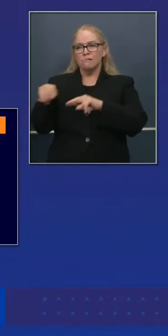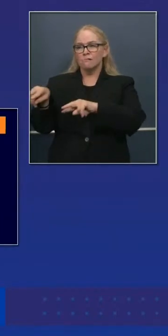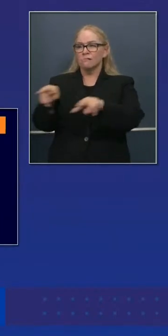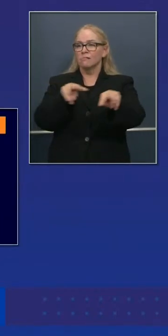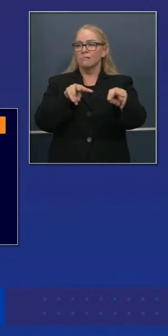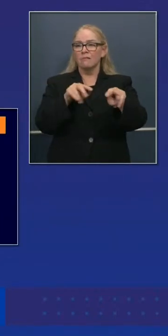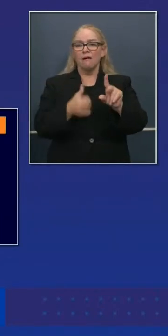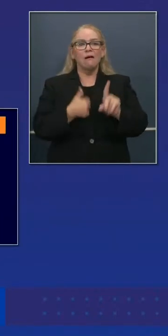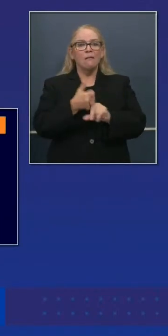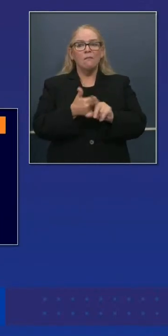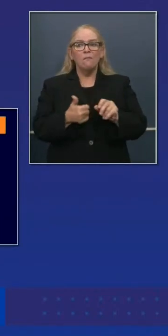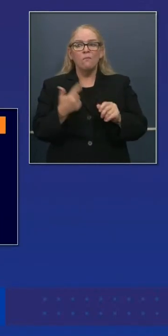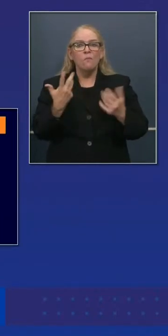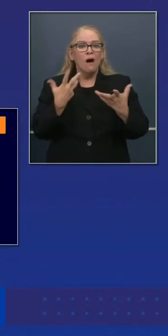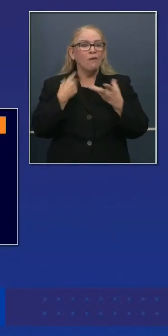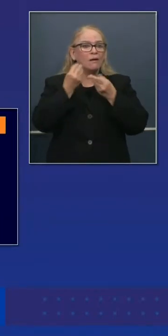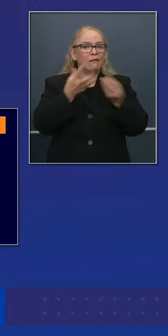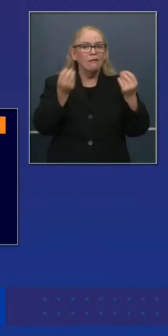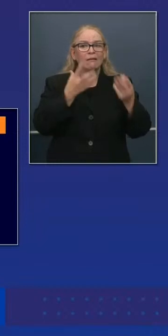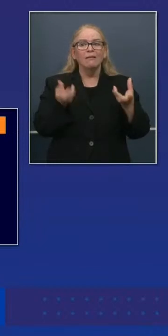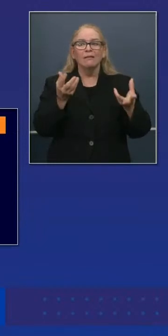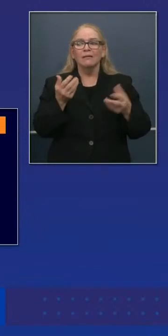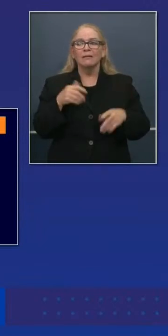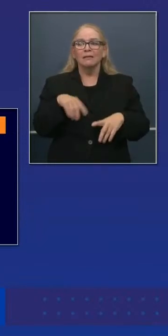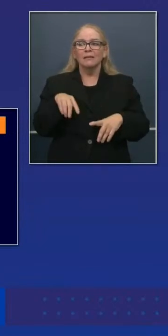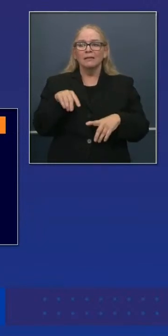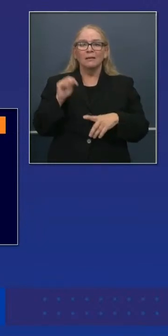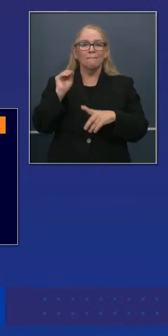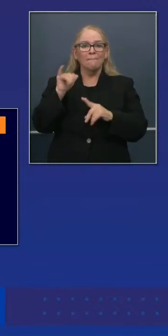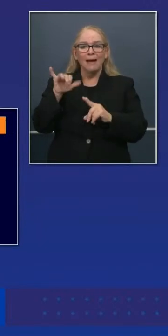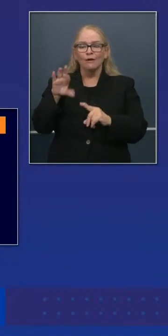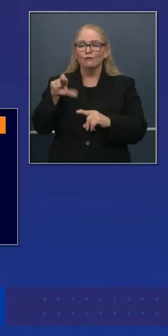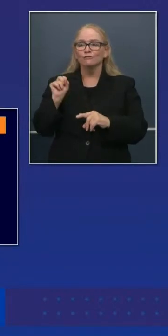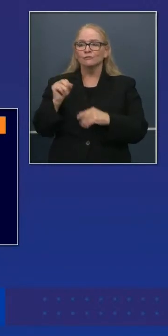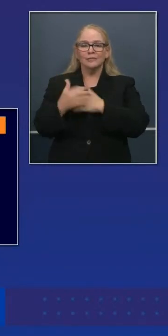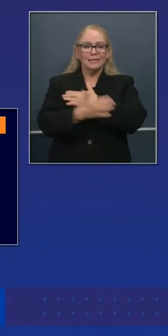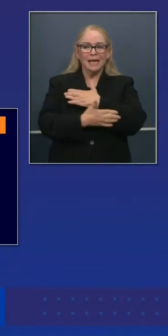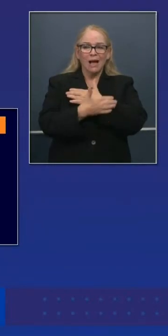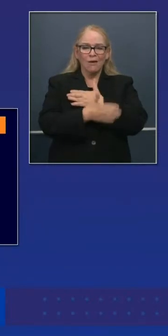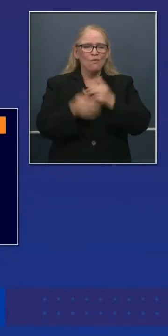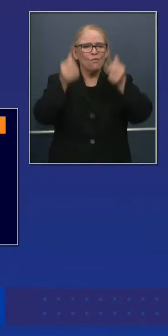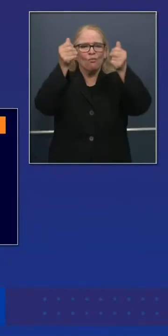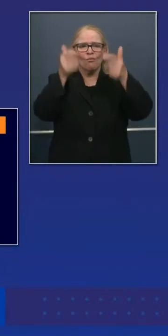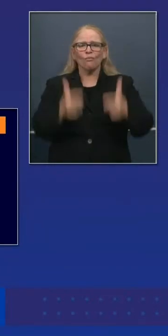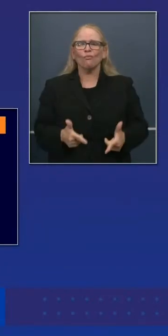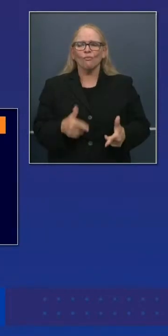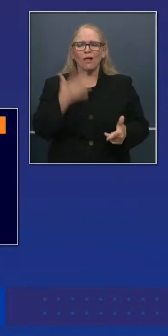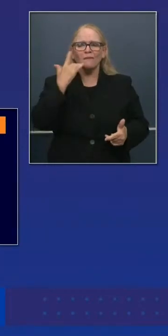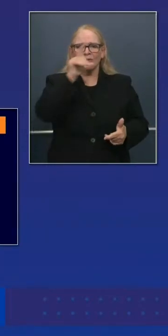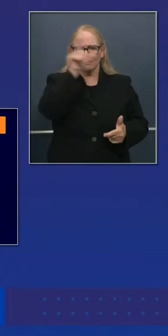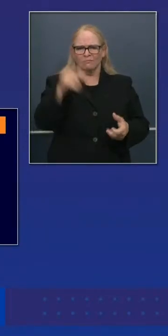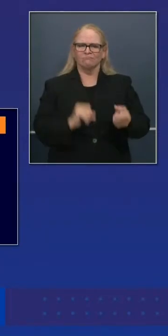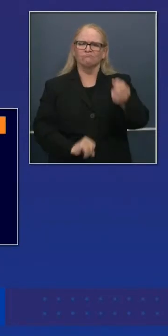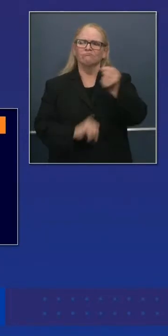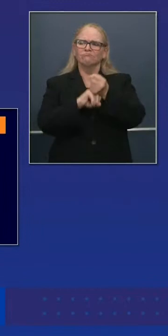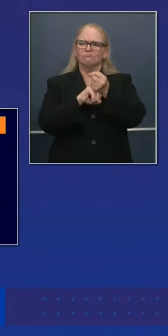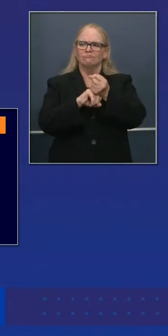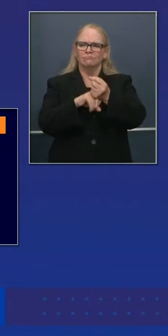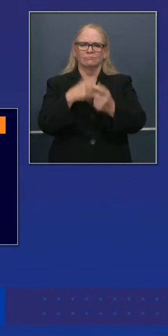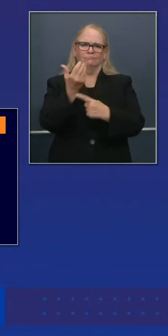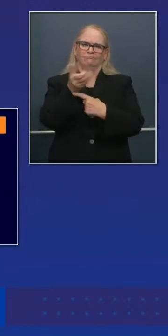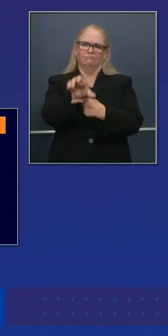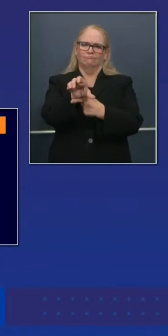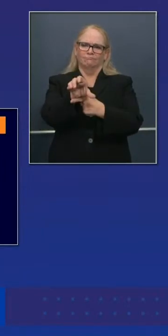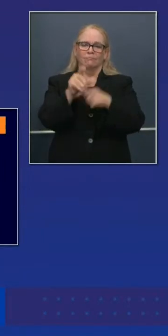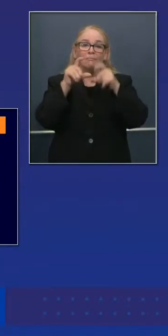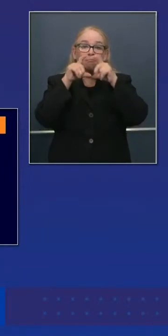of mayors, a lot of county representatives. There is a lot of renewed focus on enforcement related to mask